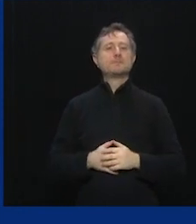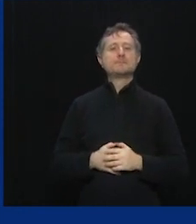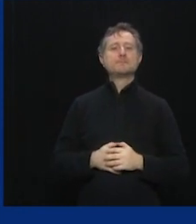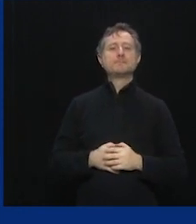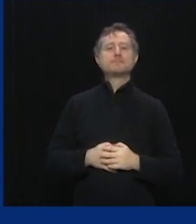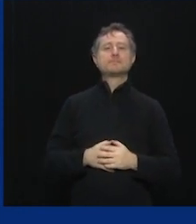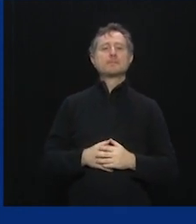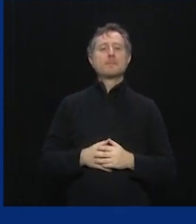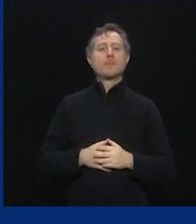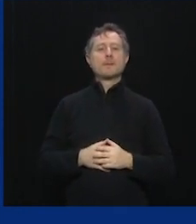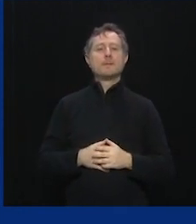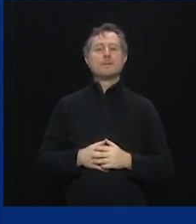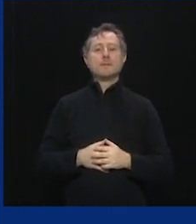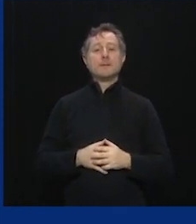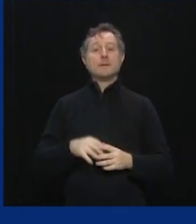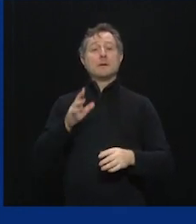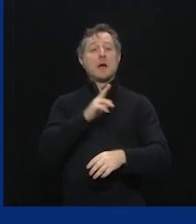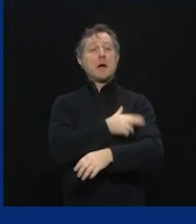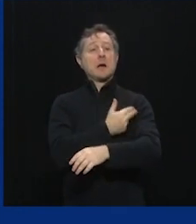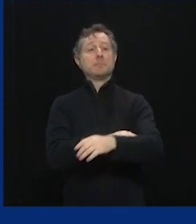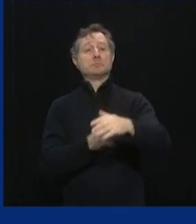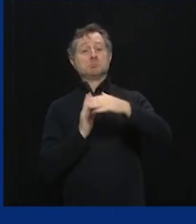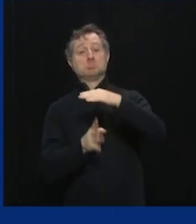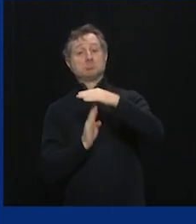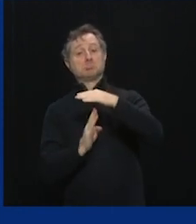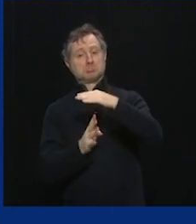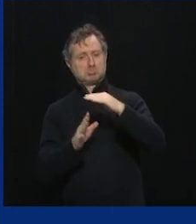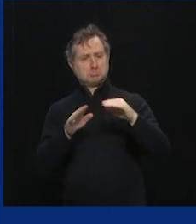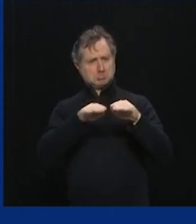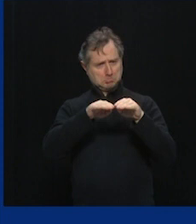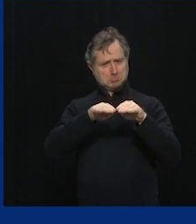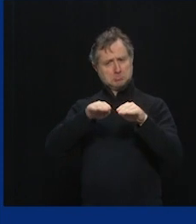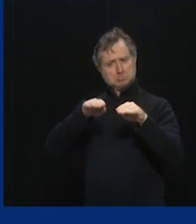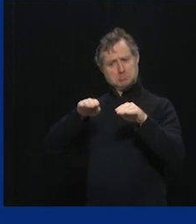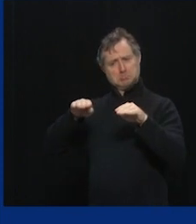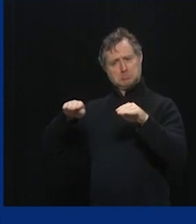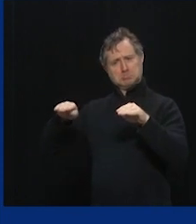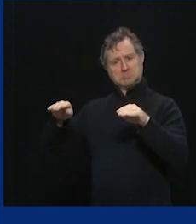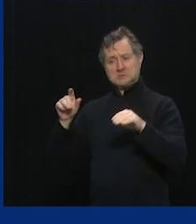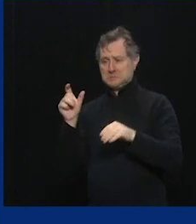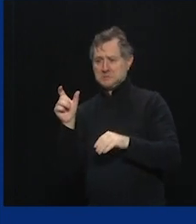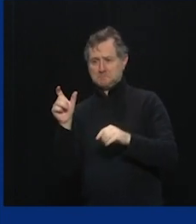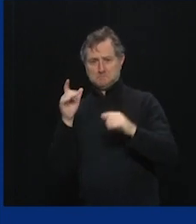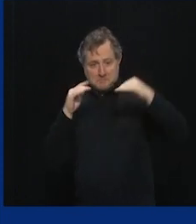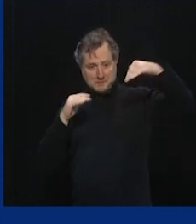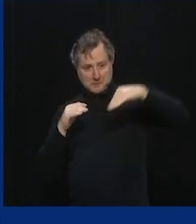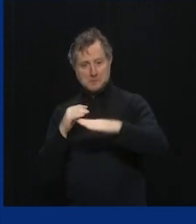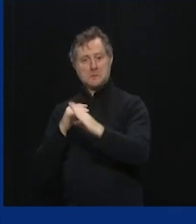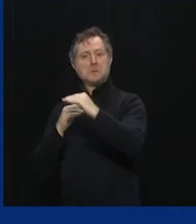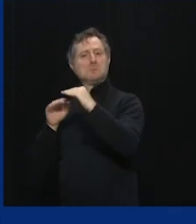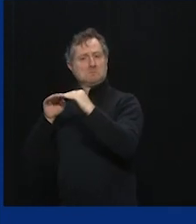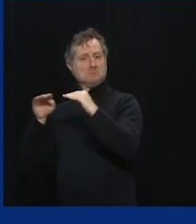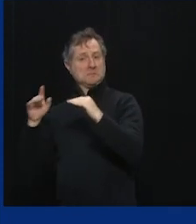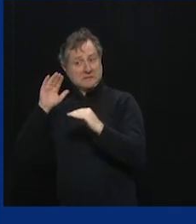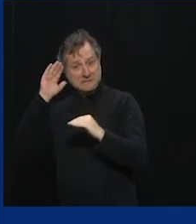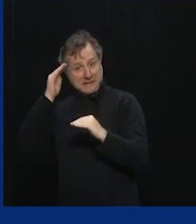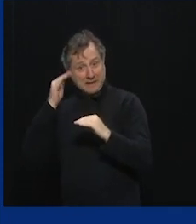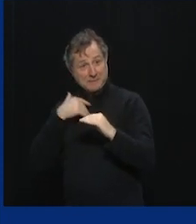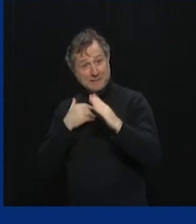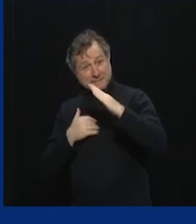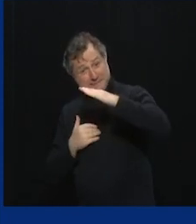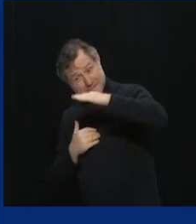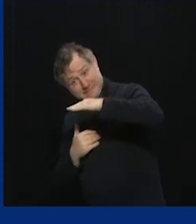Seem to be flattening the hospitalization numbers. We could say we're approaching the other end of the wave. I still want to see a little bigger of a